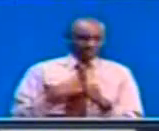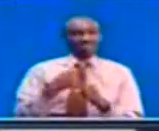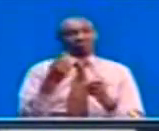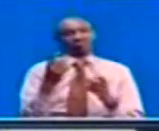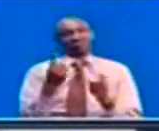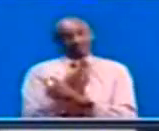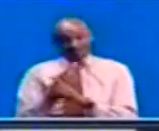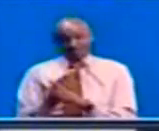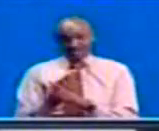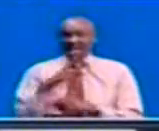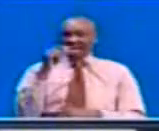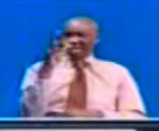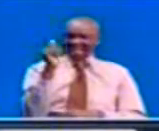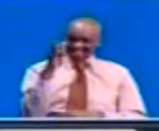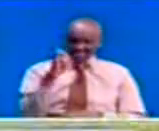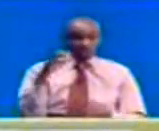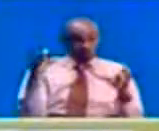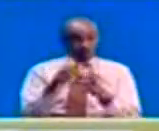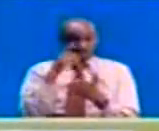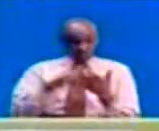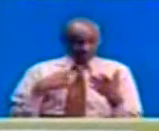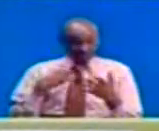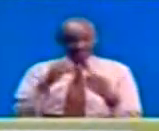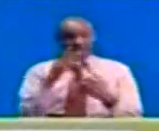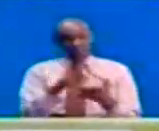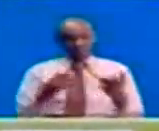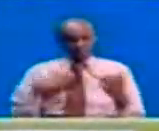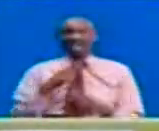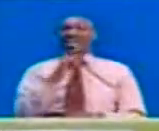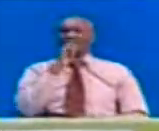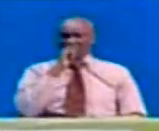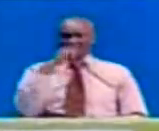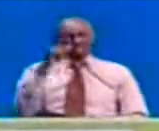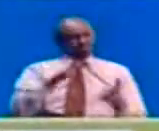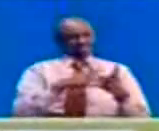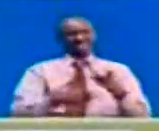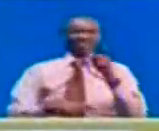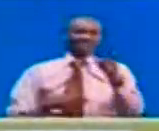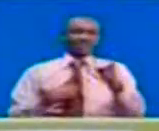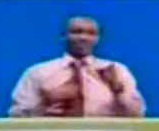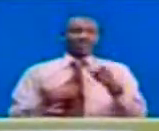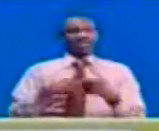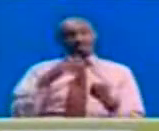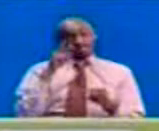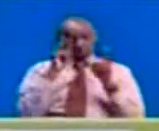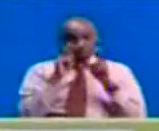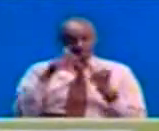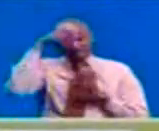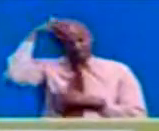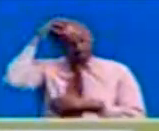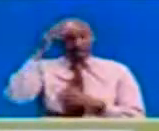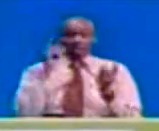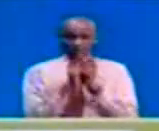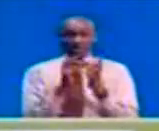result. Karate had a goal disallowed in the first half with the referee citing foul play. Kisumu Simba faced defending champions Kenya Police